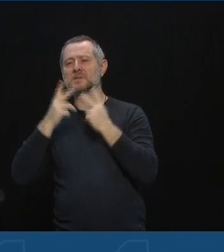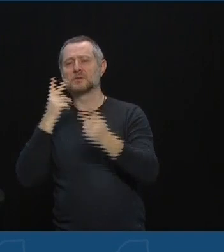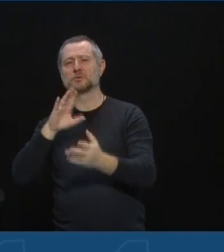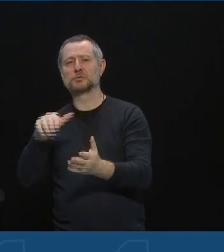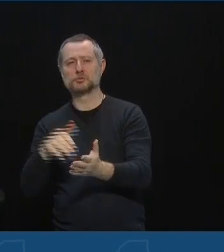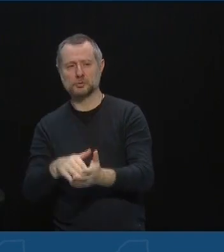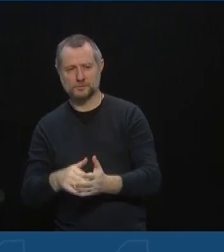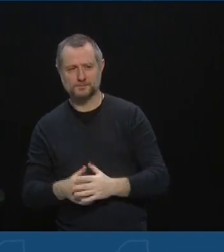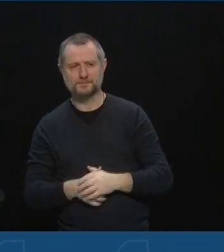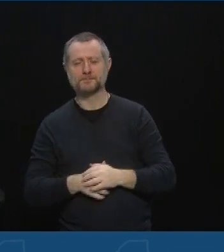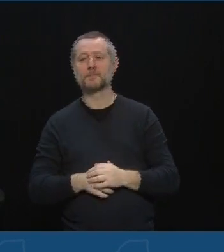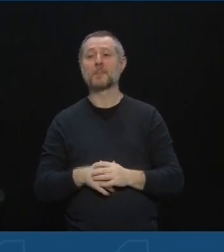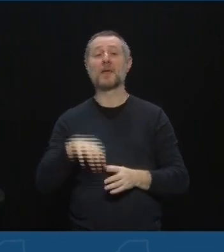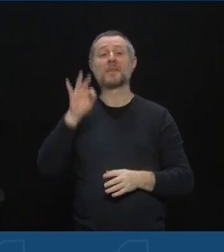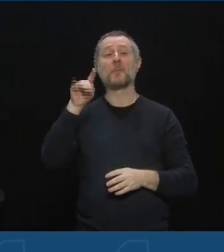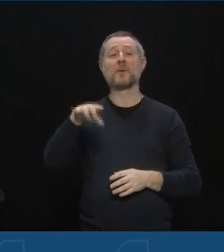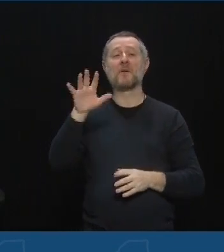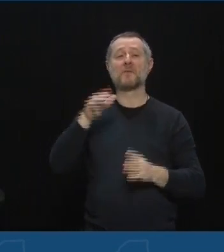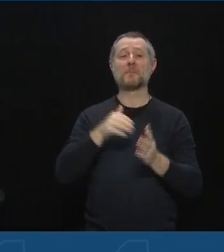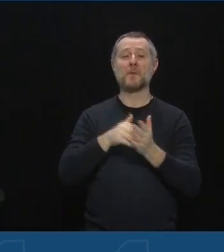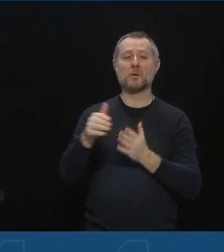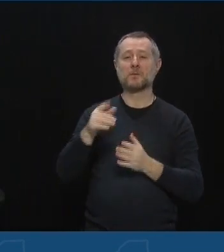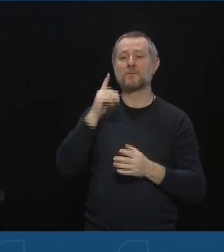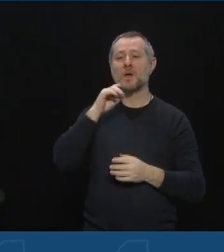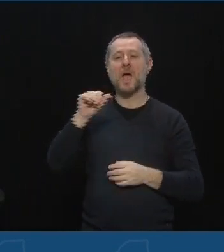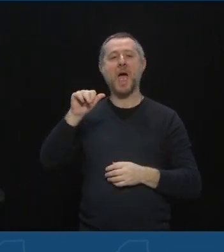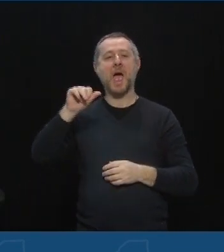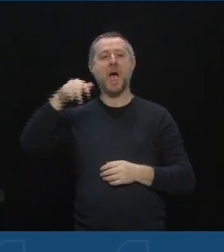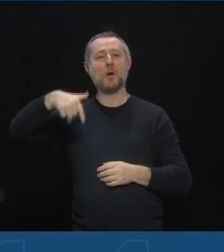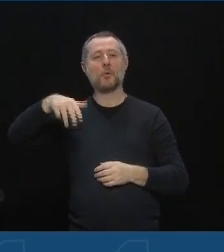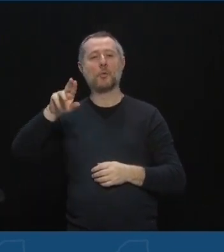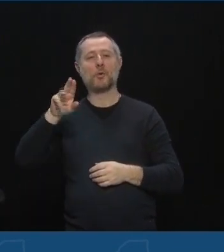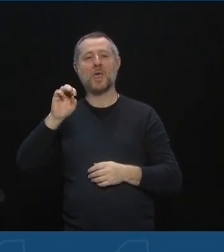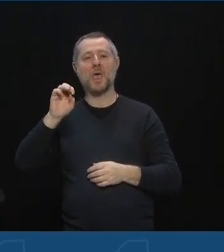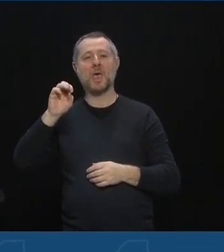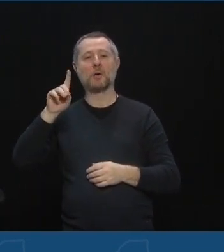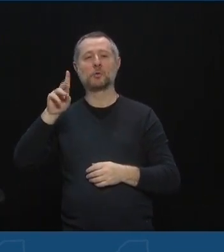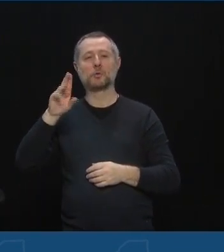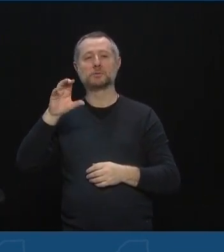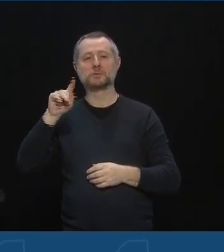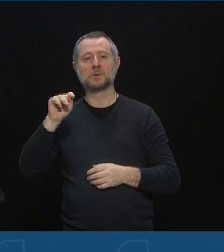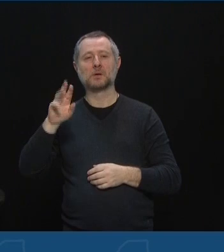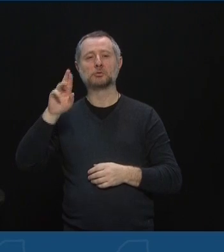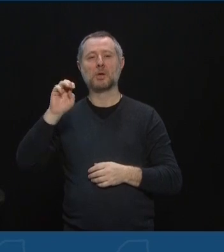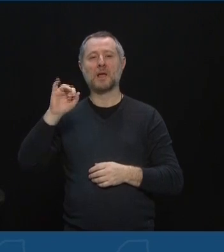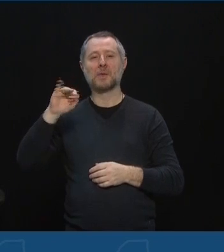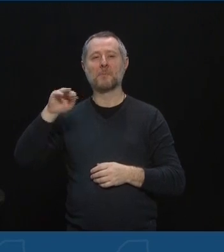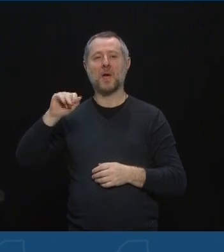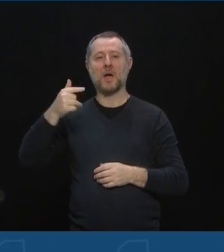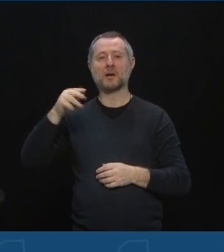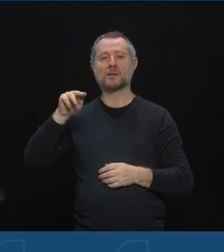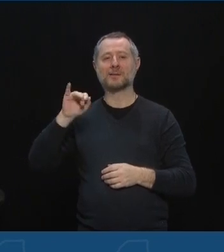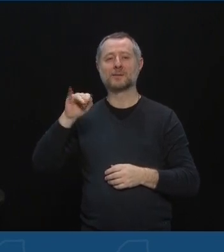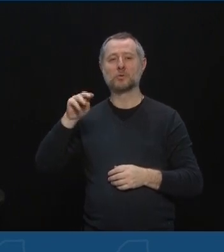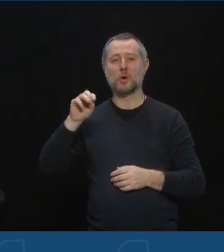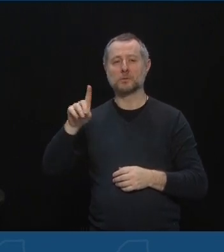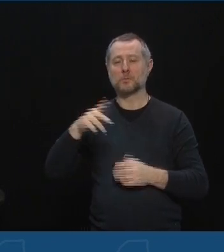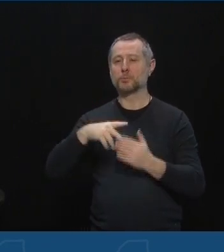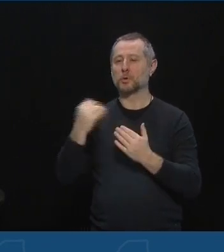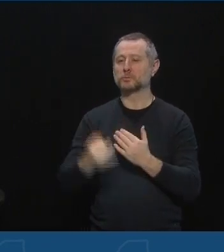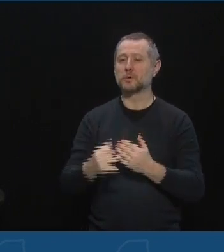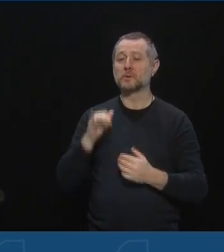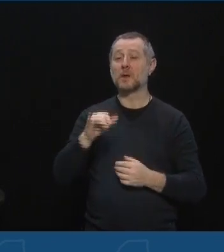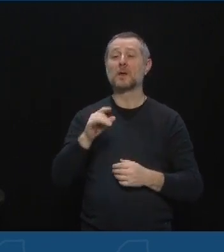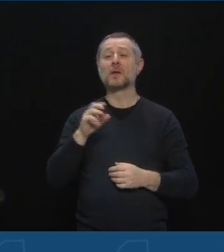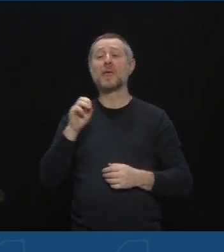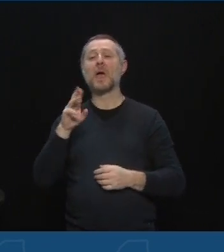$9.5 million for the Aqueduct Reimagined project. And we'll remove the Broadbridge Street, restore the historic Erie Canal Aqueduct as public space,